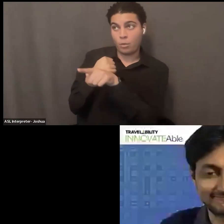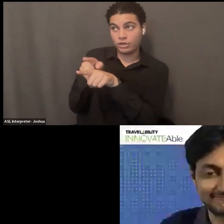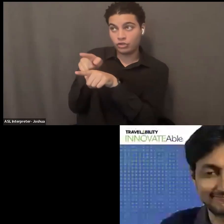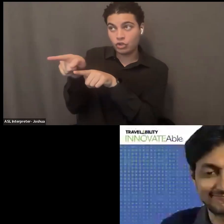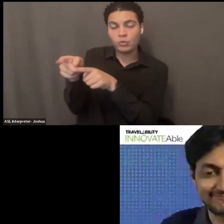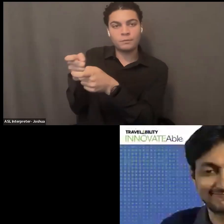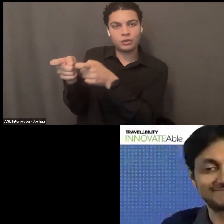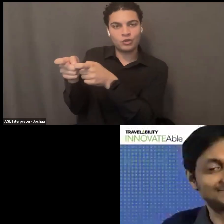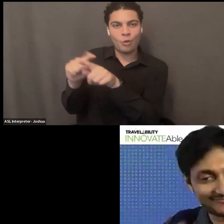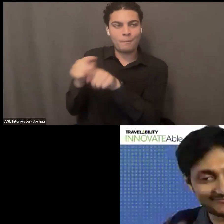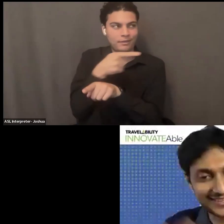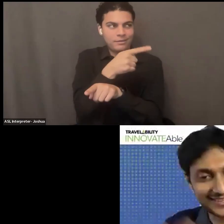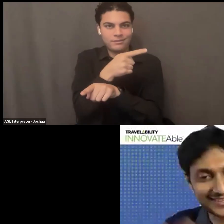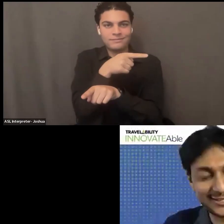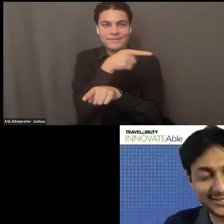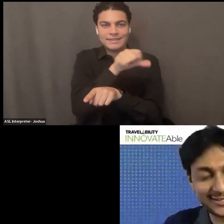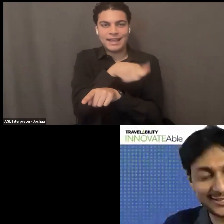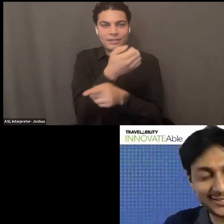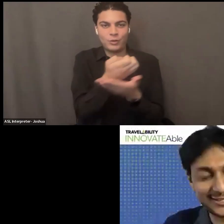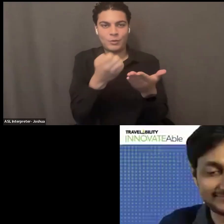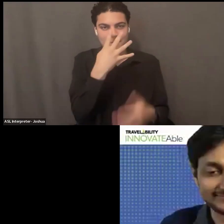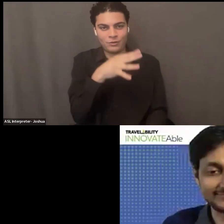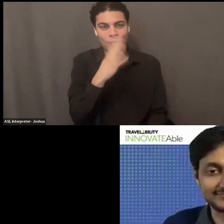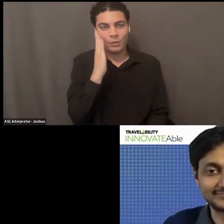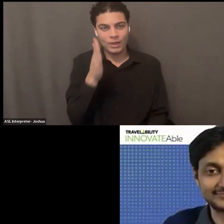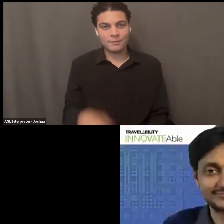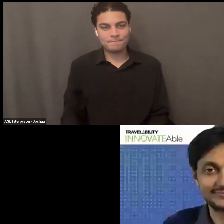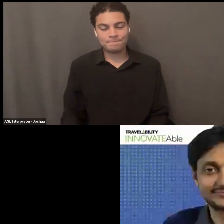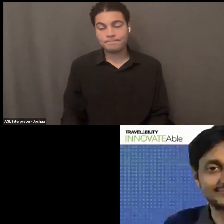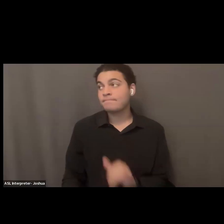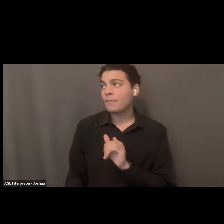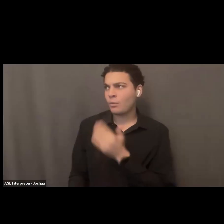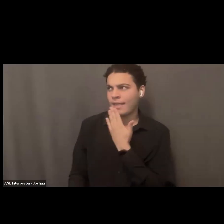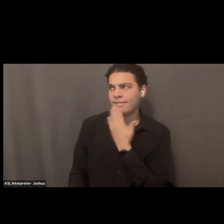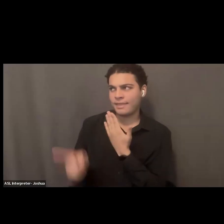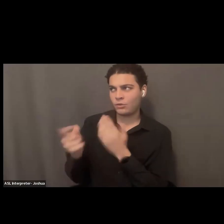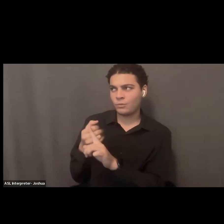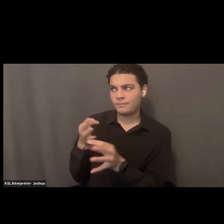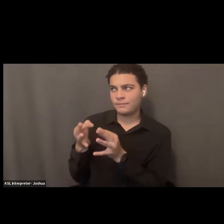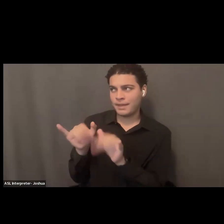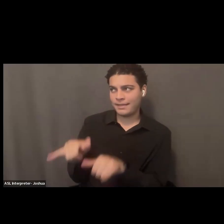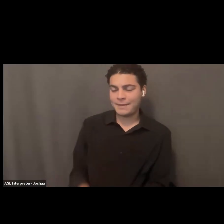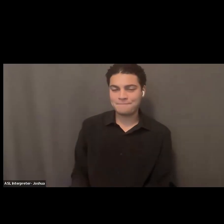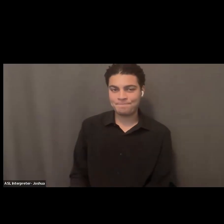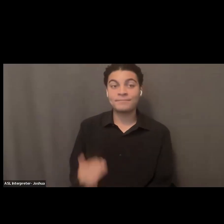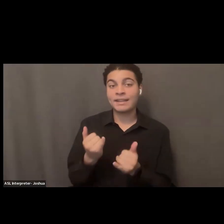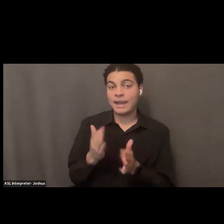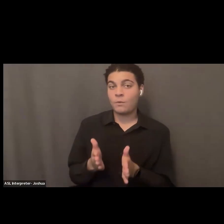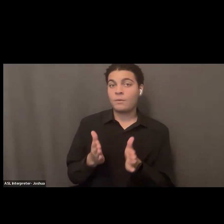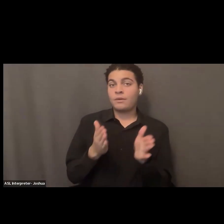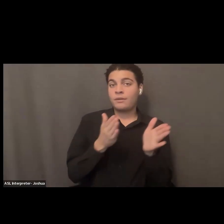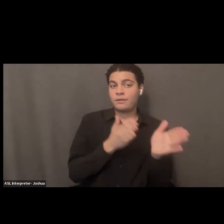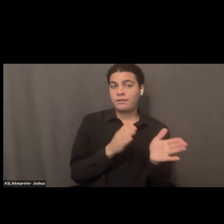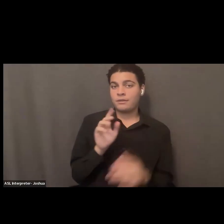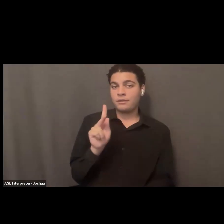Wonderful. Thanks for the info. Thank you. Let's move on to Christine. We have 3 minutes left. I'm so sorry, I misspoke